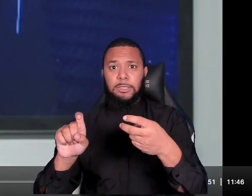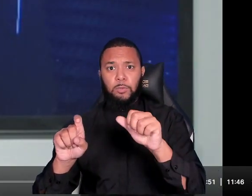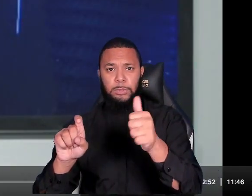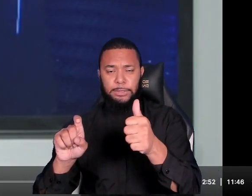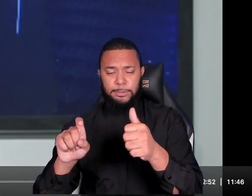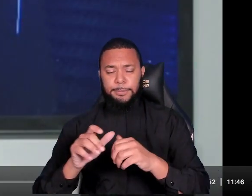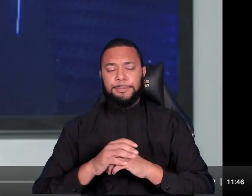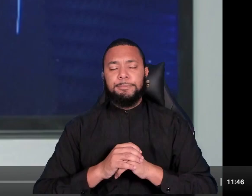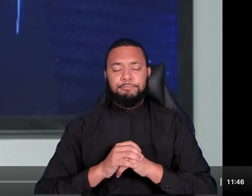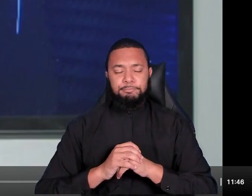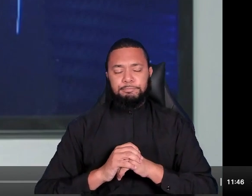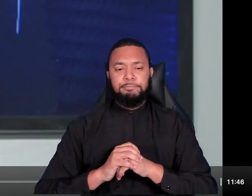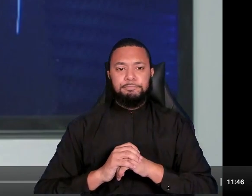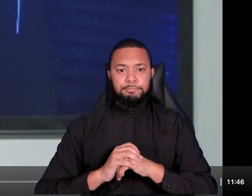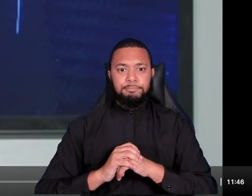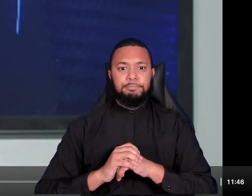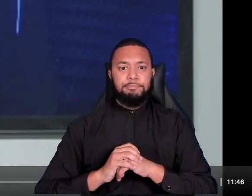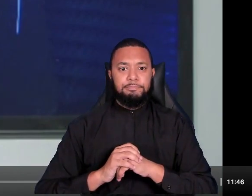then x would be 10.